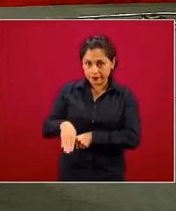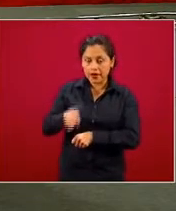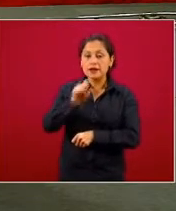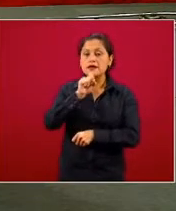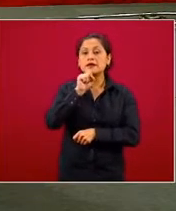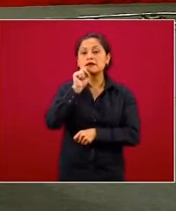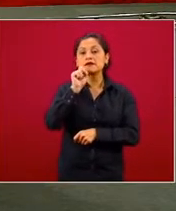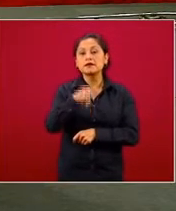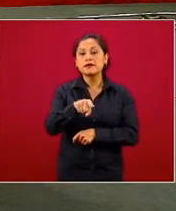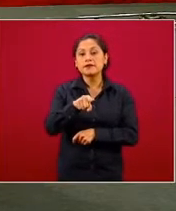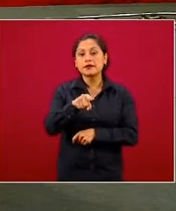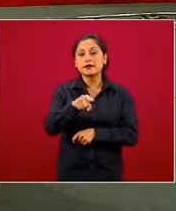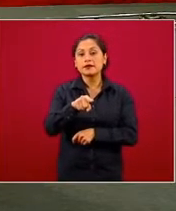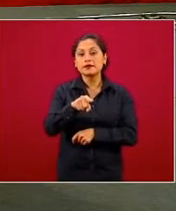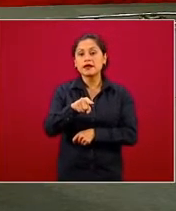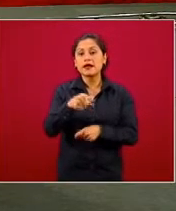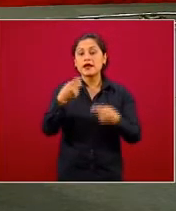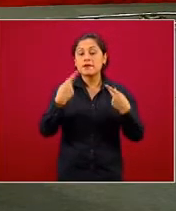diseases.